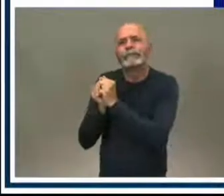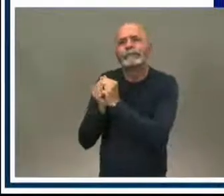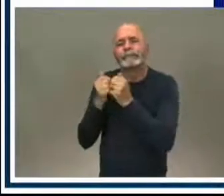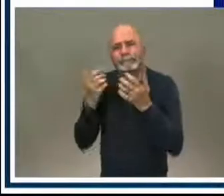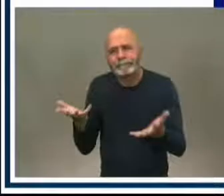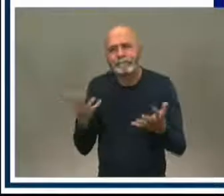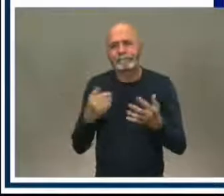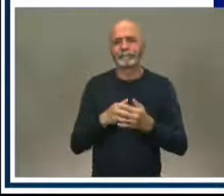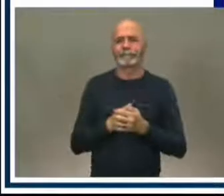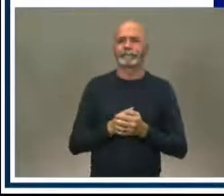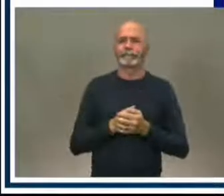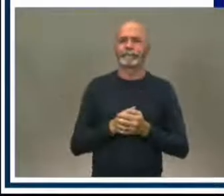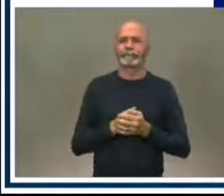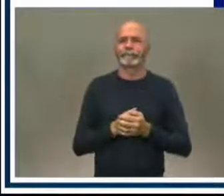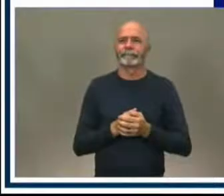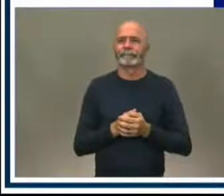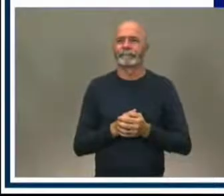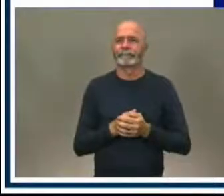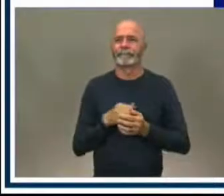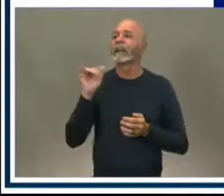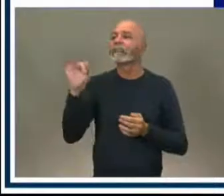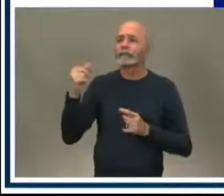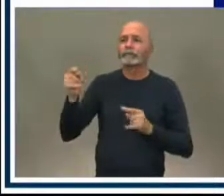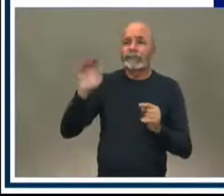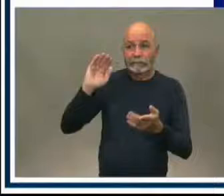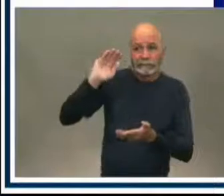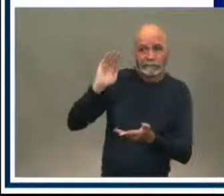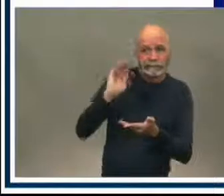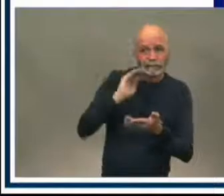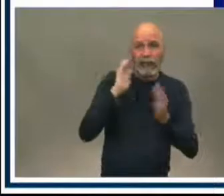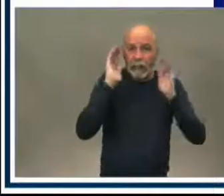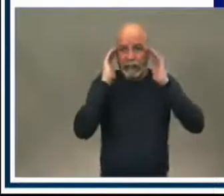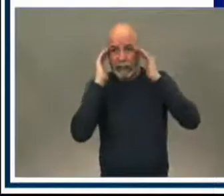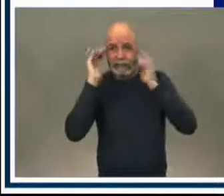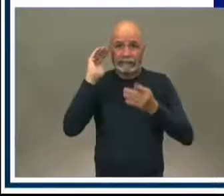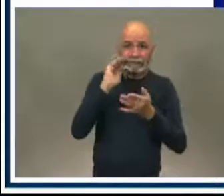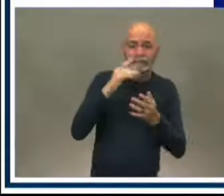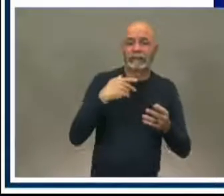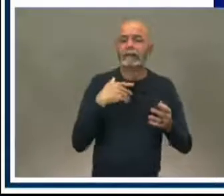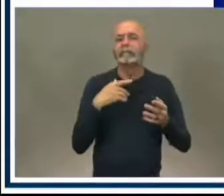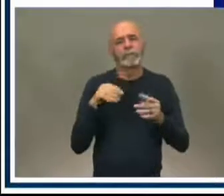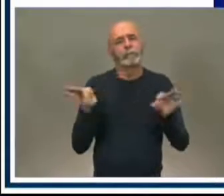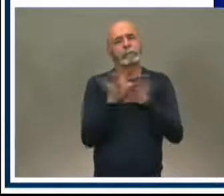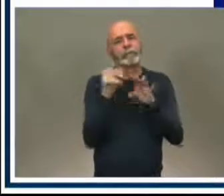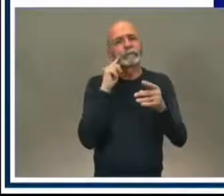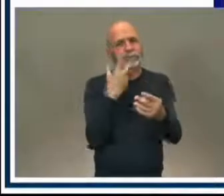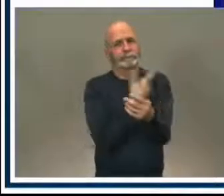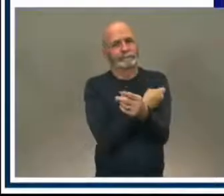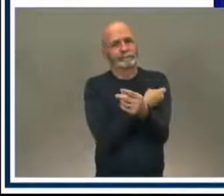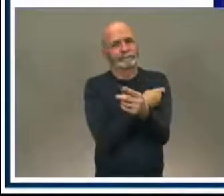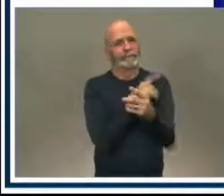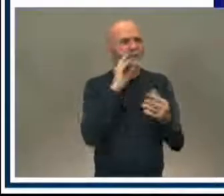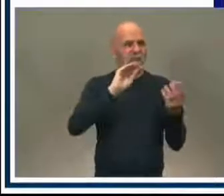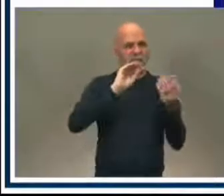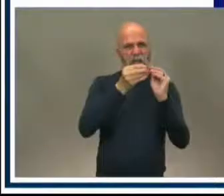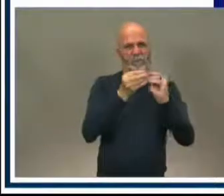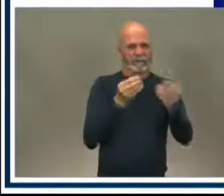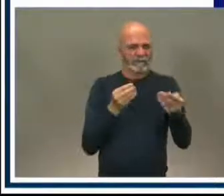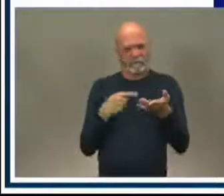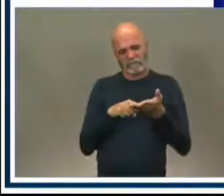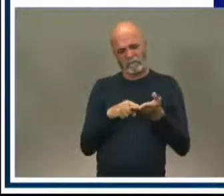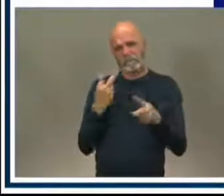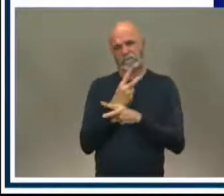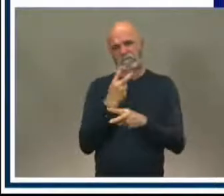kind of alleviate their concerns, and hopefully encourage them to get vaccinated. I just had some updated numbers as the reporting was coming in.